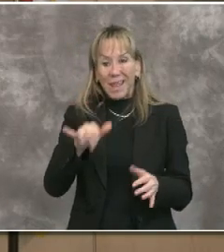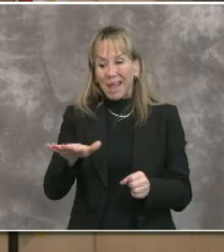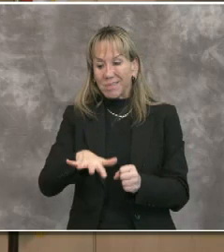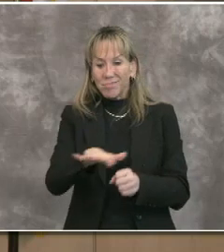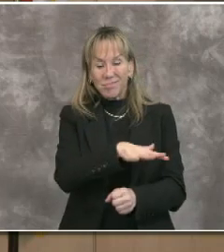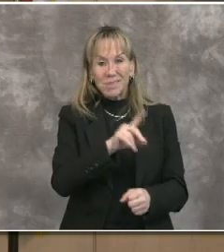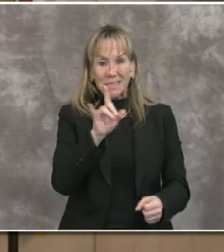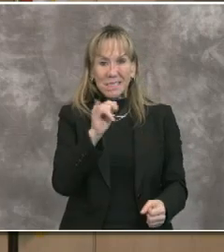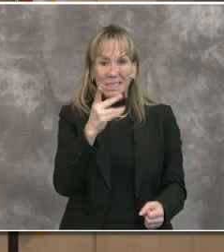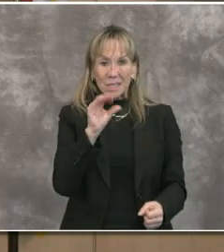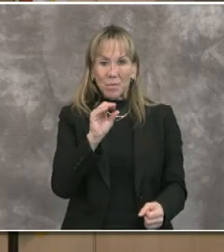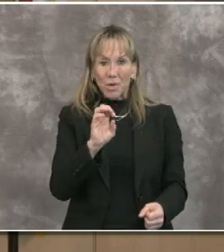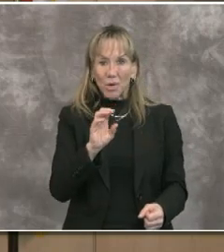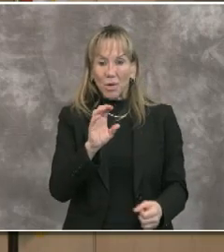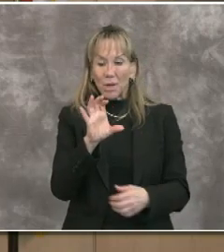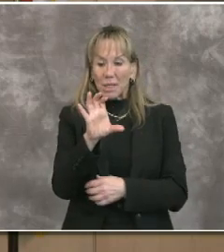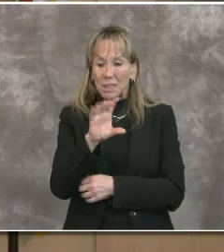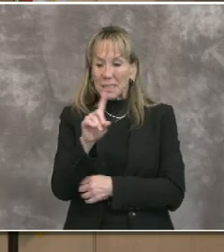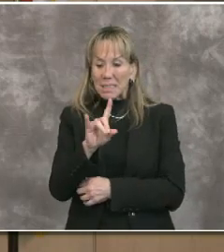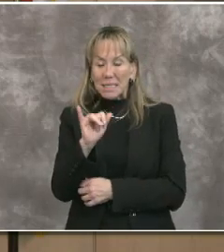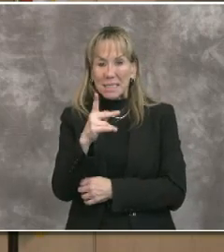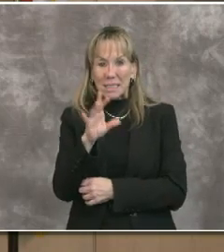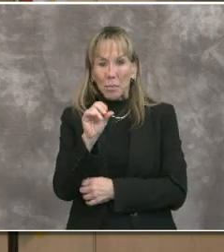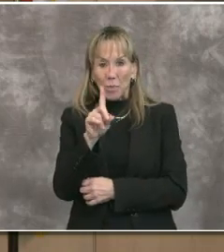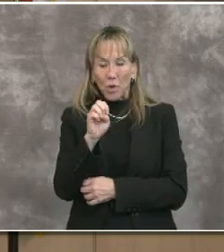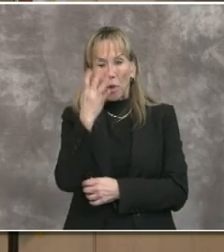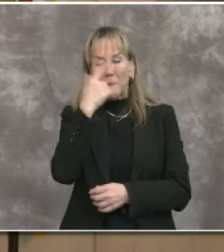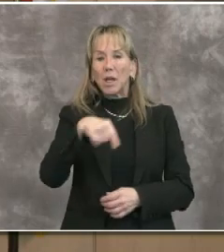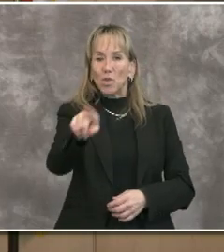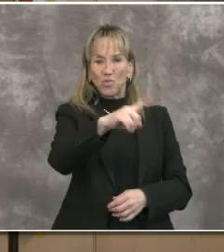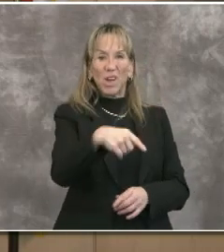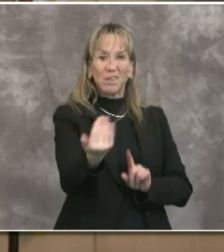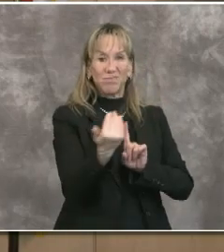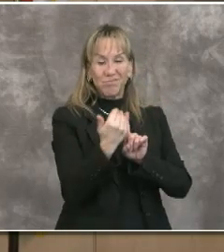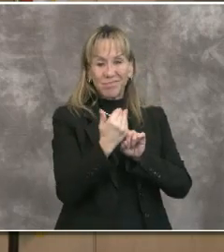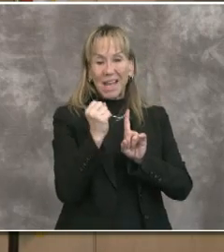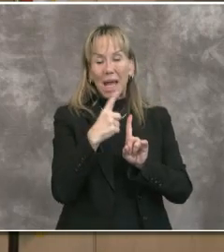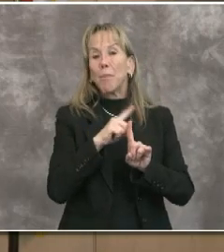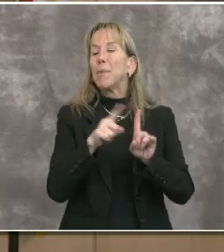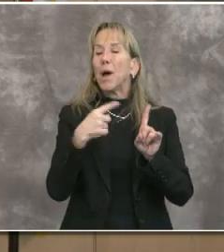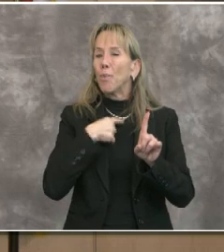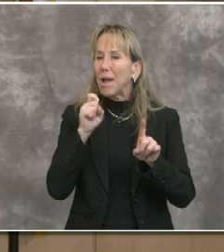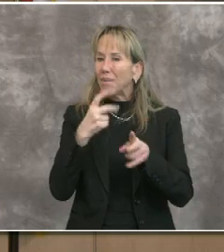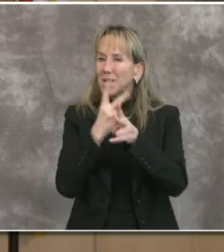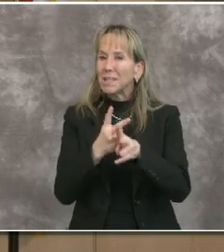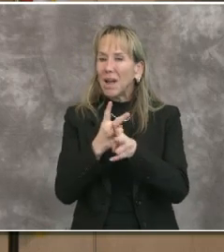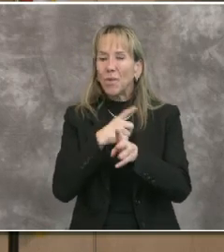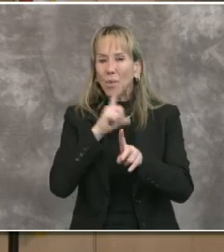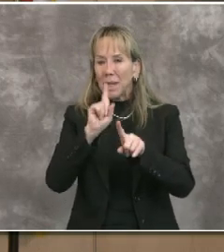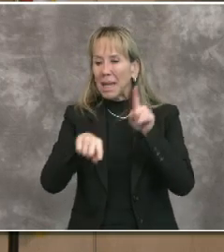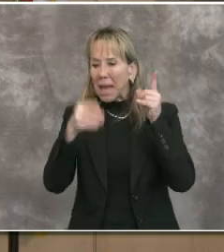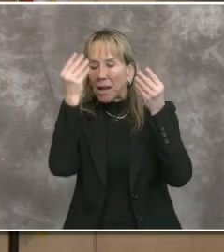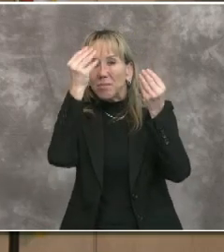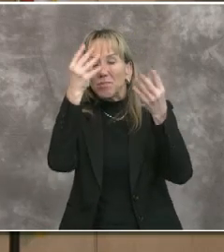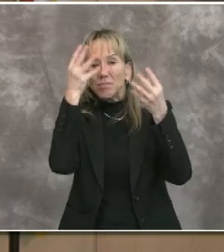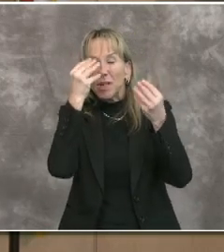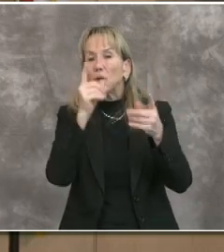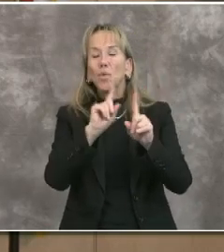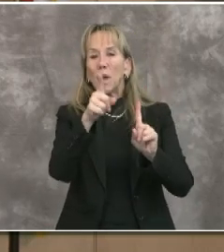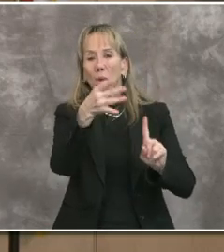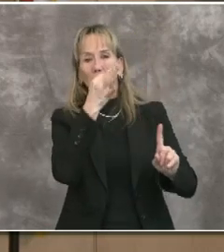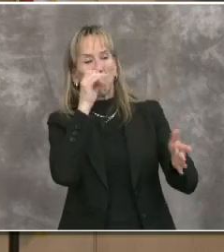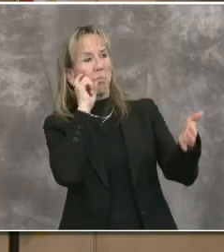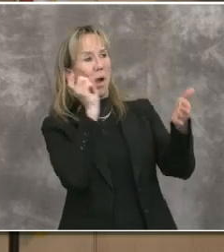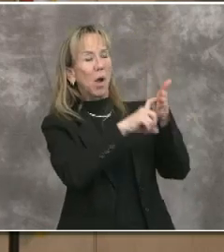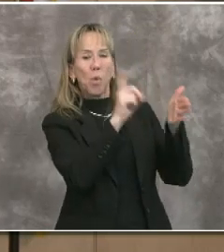we certainly want to be able to give it in a way that doesn't identify people. And I think that if we give too much information about dates of